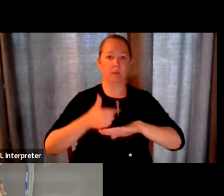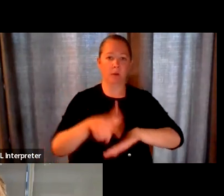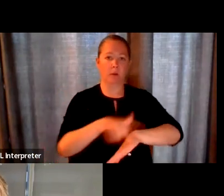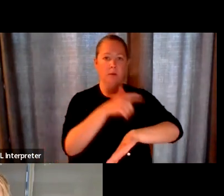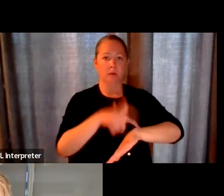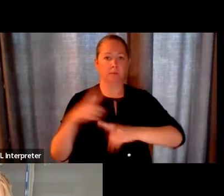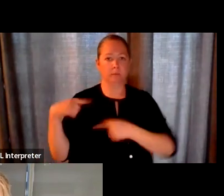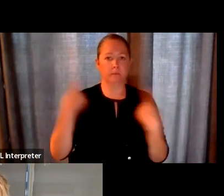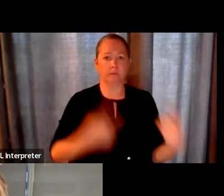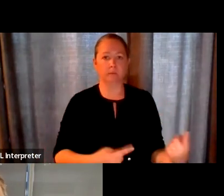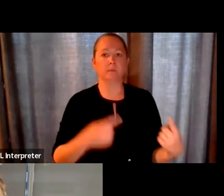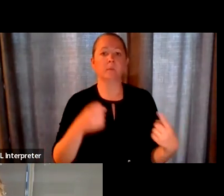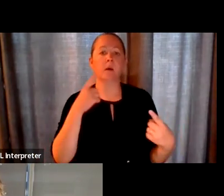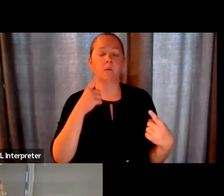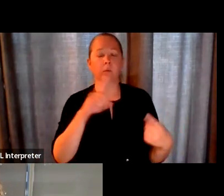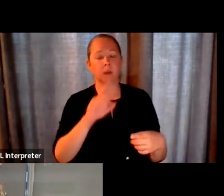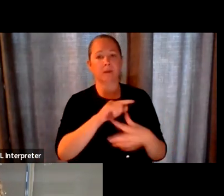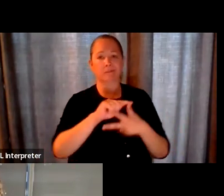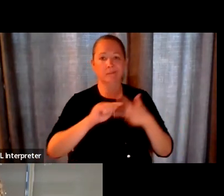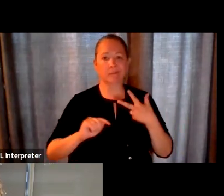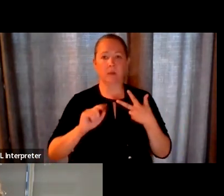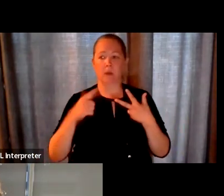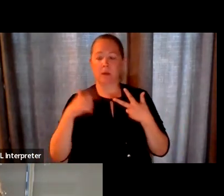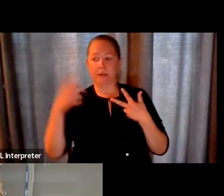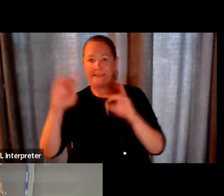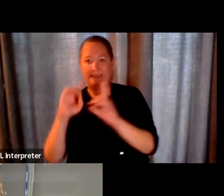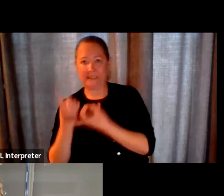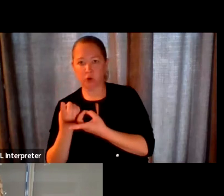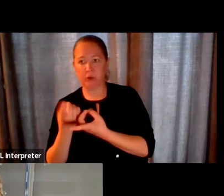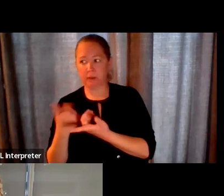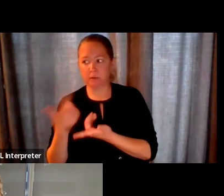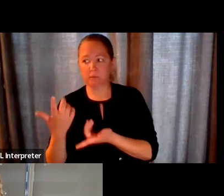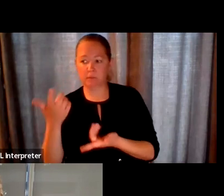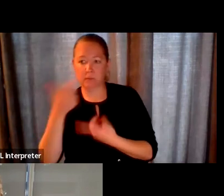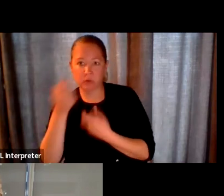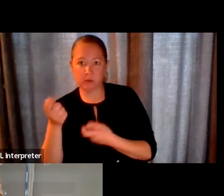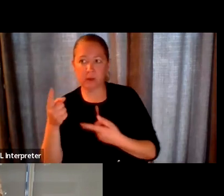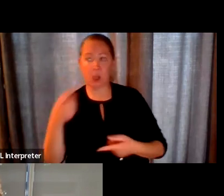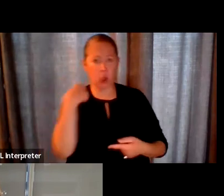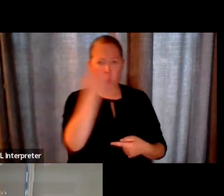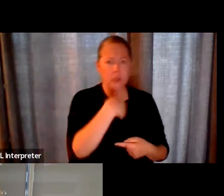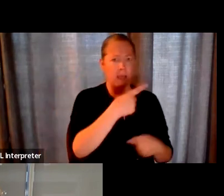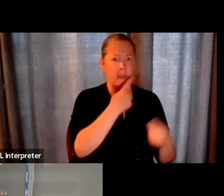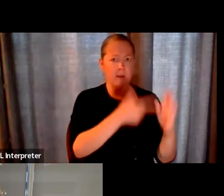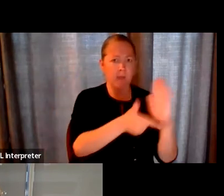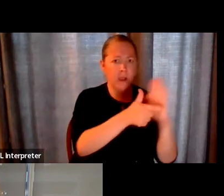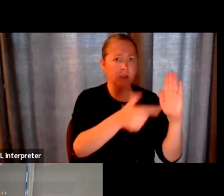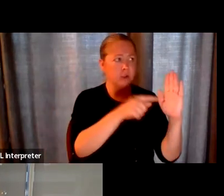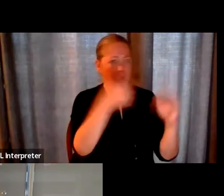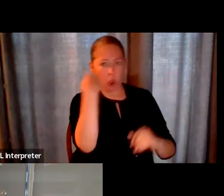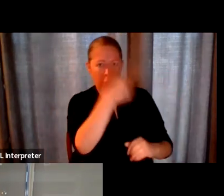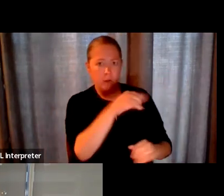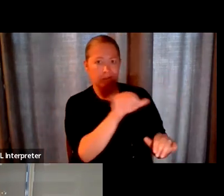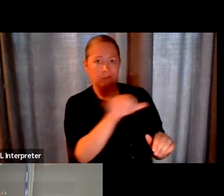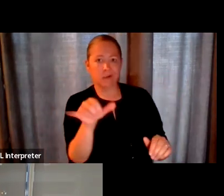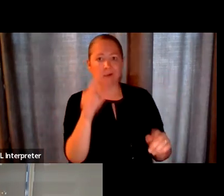time. All of those really weigh in the district's interest. It looked like an Establishment Clause violation. It was an Establishment Clause violation when Kennedy put